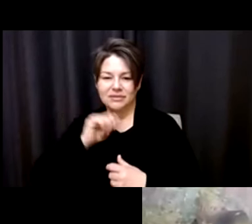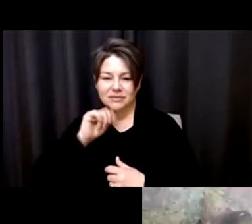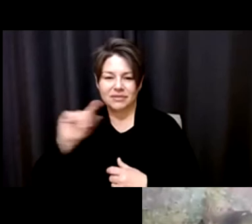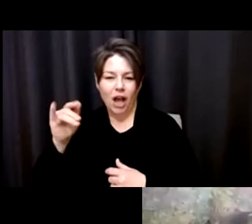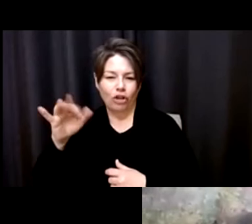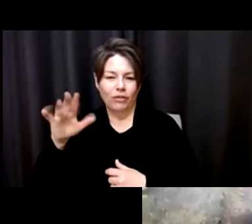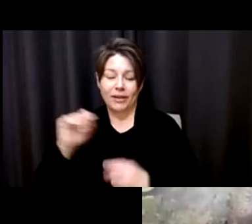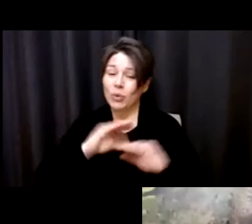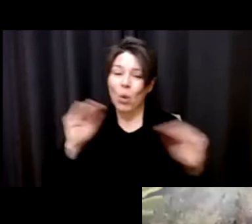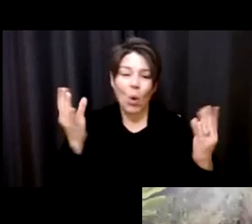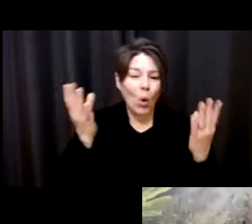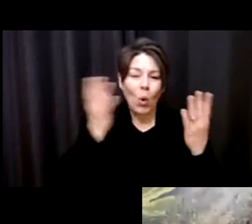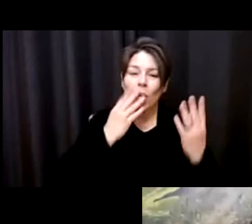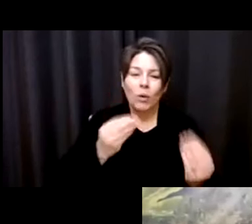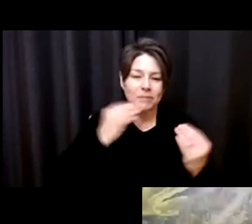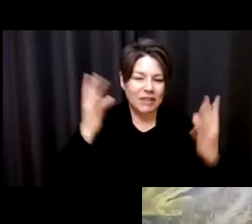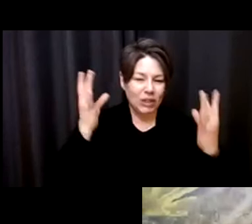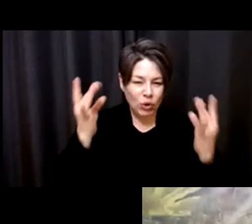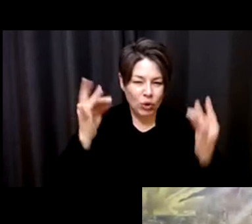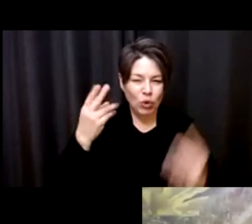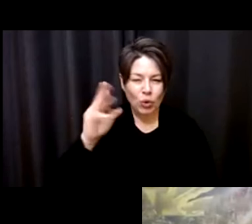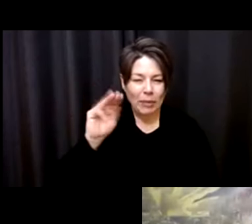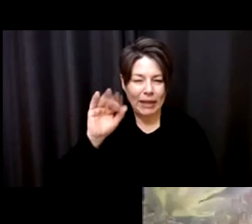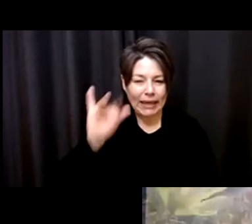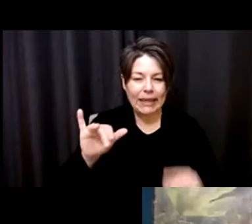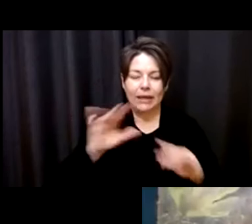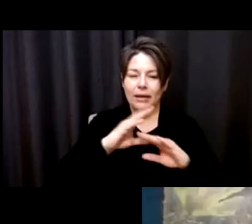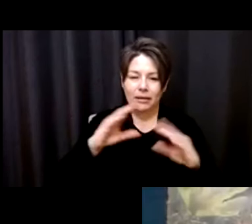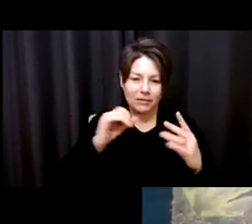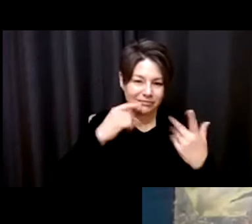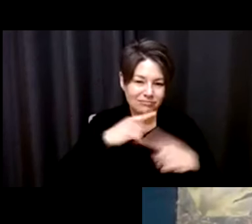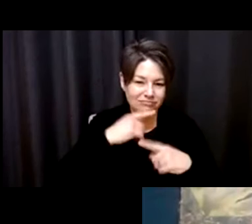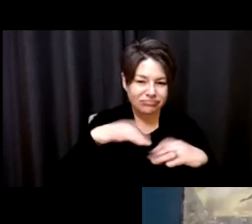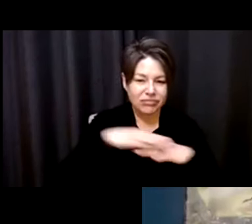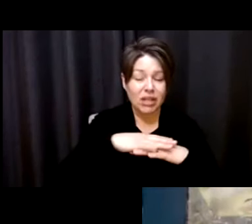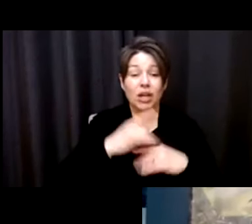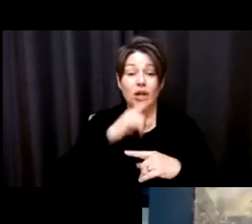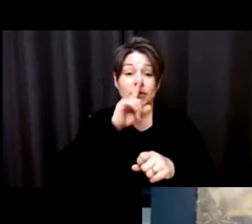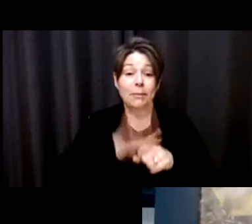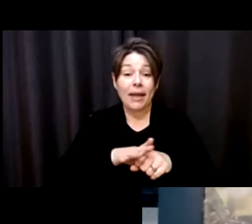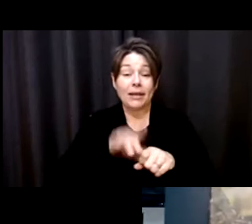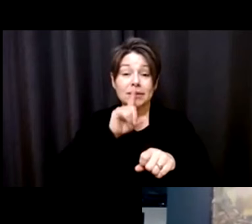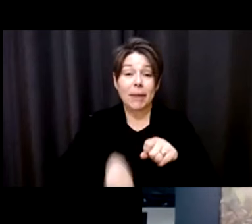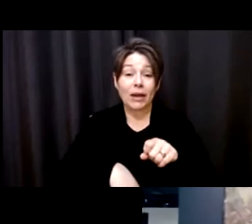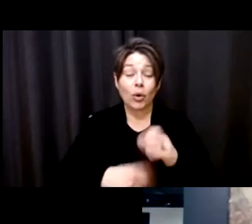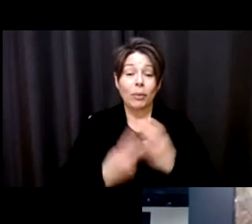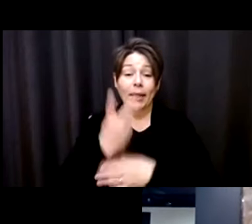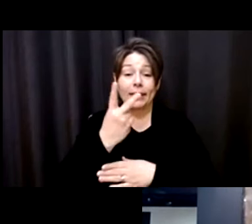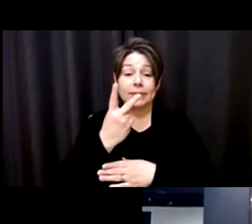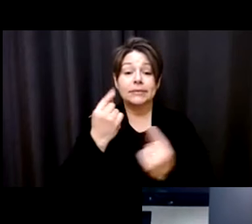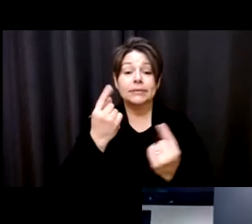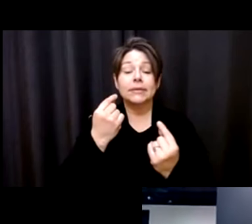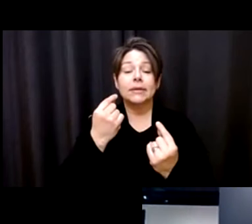humidity. And so it's changed what's possible. When we grow tomato plants in the summer, I have to put umbrellas over